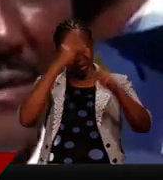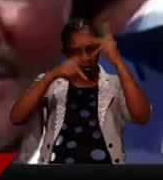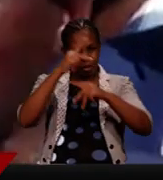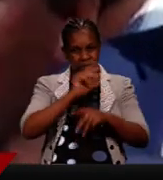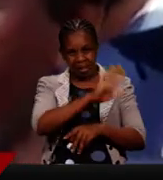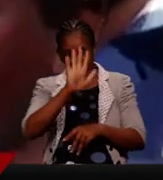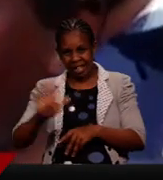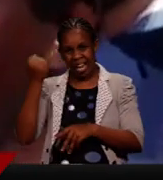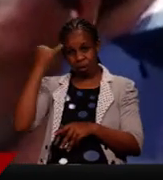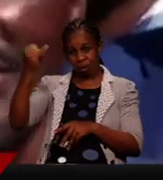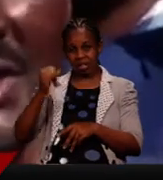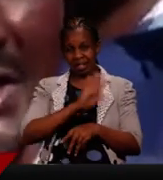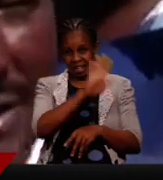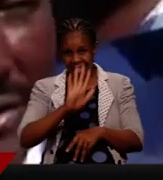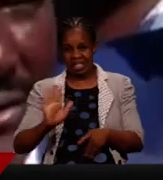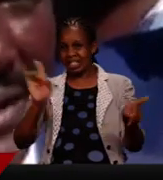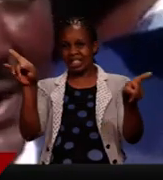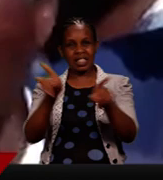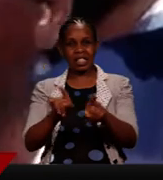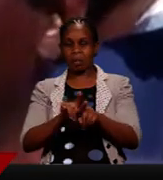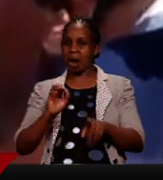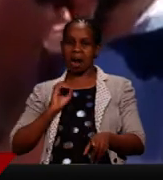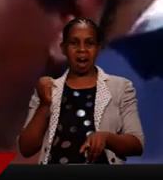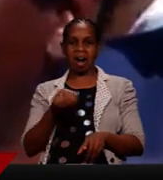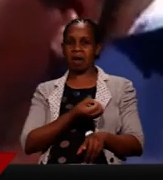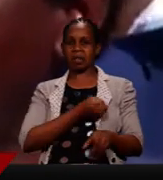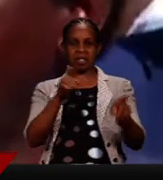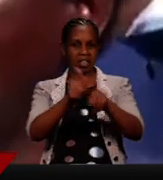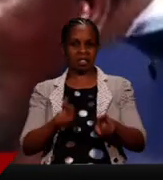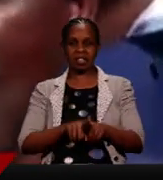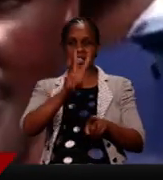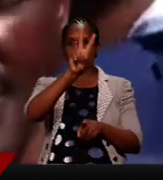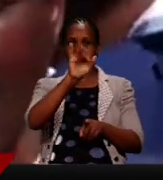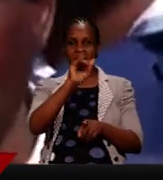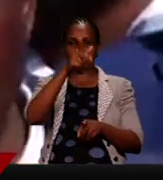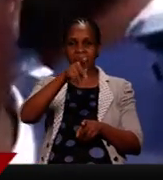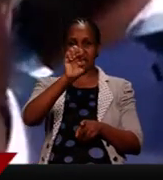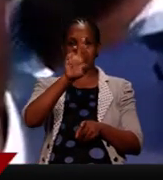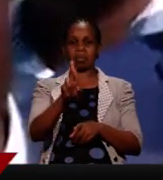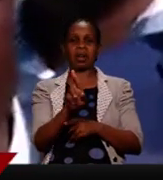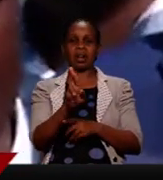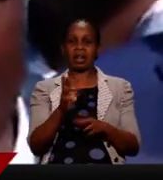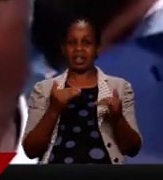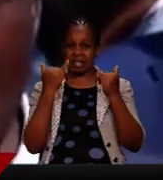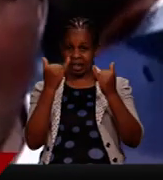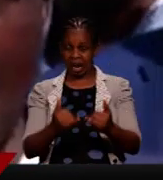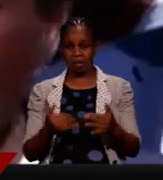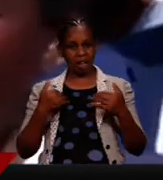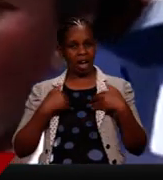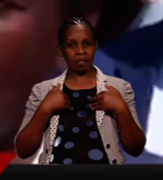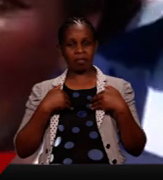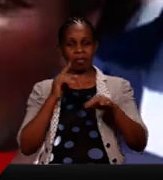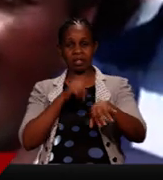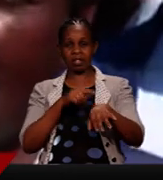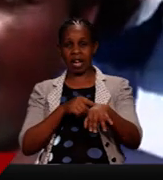yao, filosofia yao, ideolojia yao inafanana na sisi wana Wiper Democratic Movement.